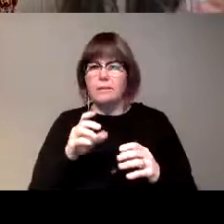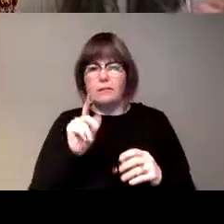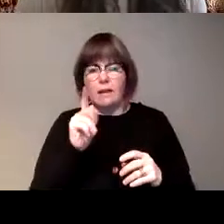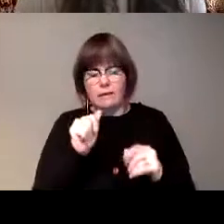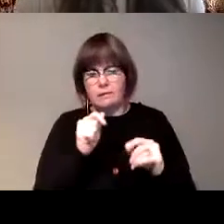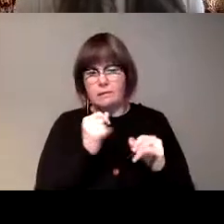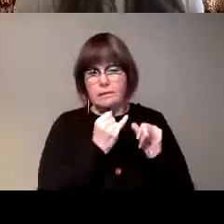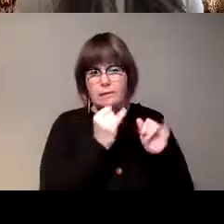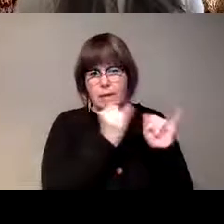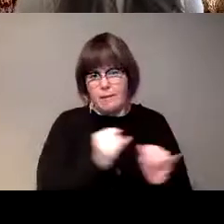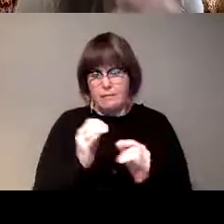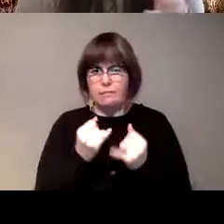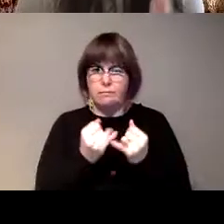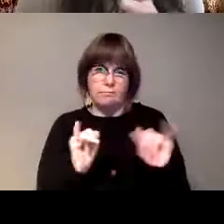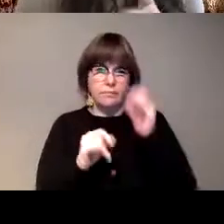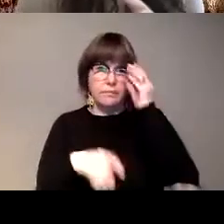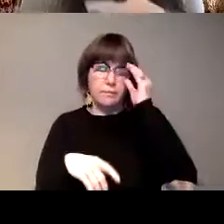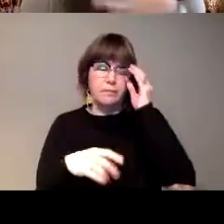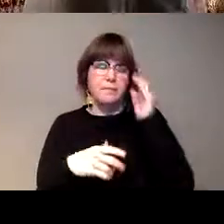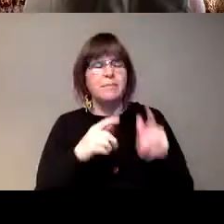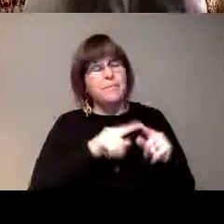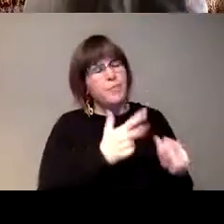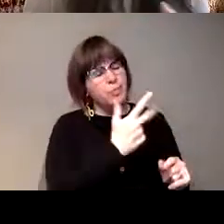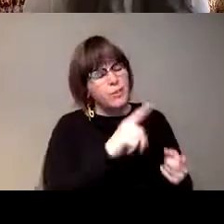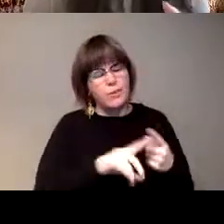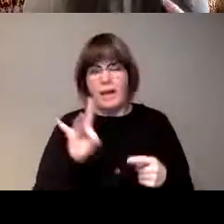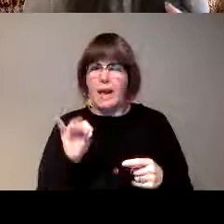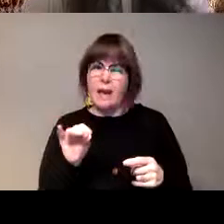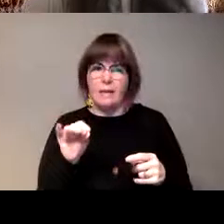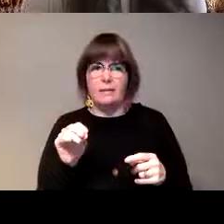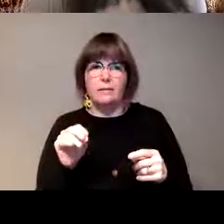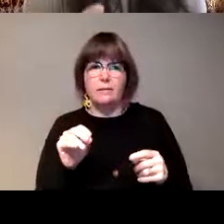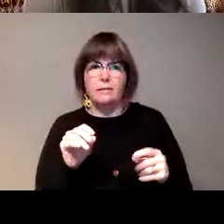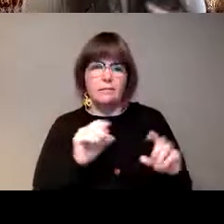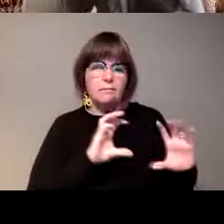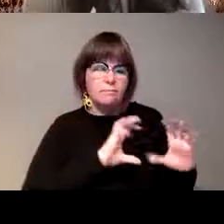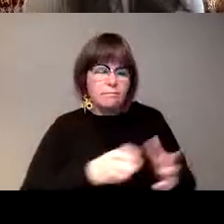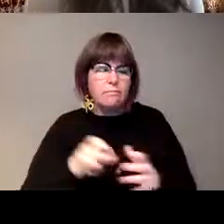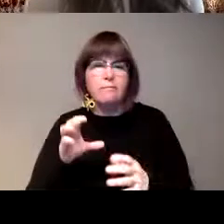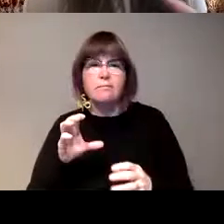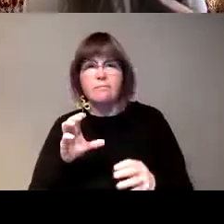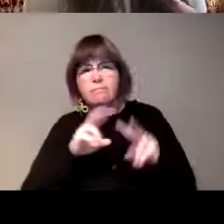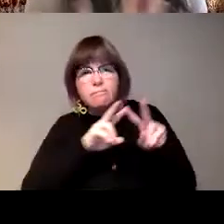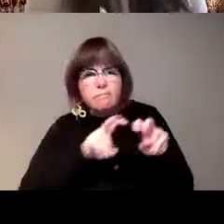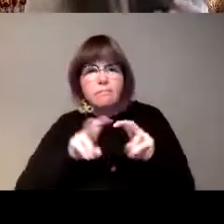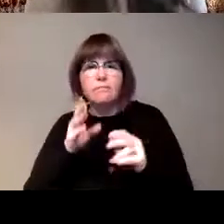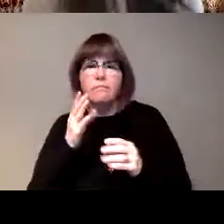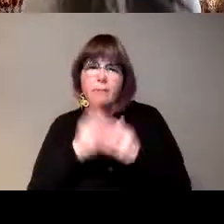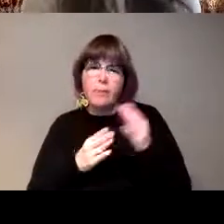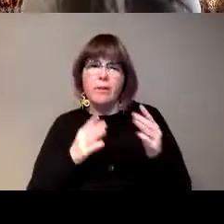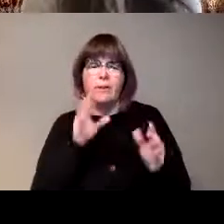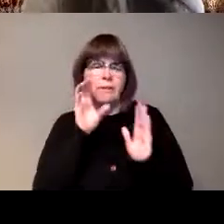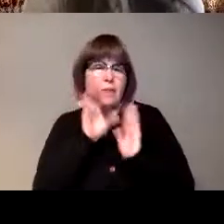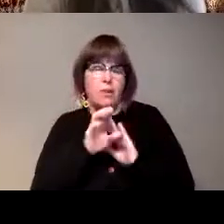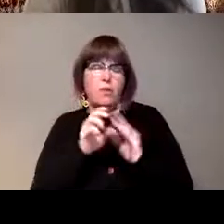I mentioned earlier, there's usually between 3 and sometimes 80 classifications per image, video, or text file, and we call those